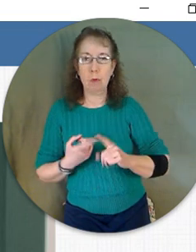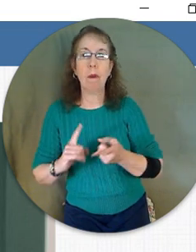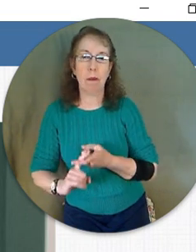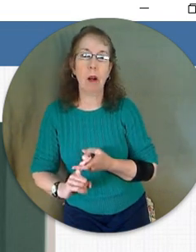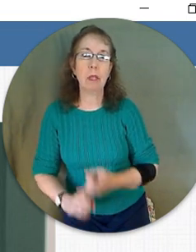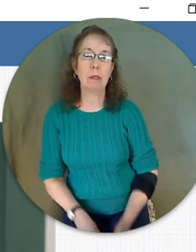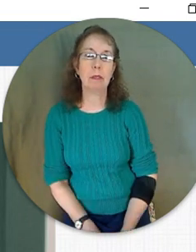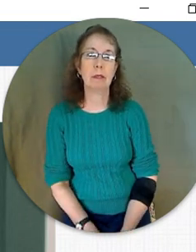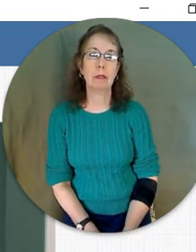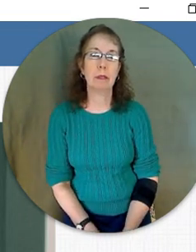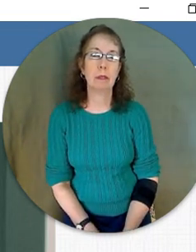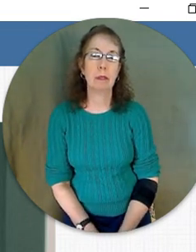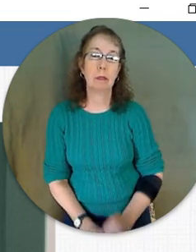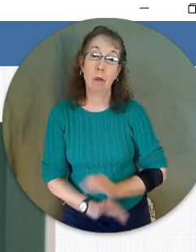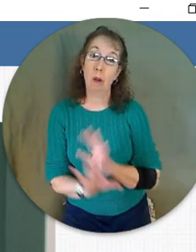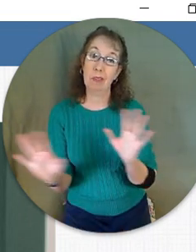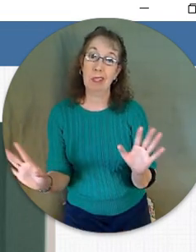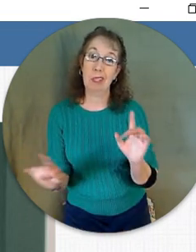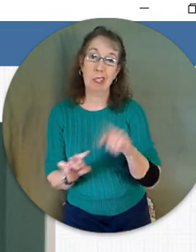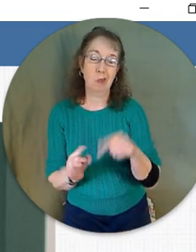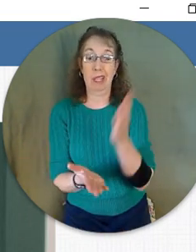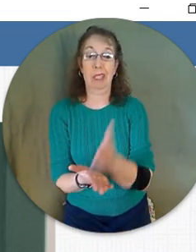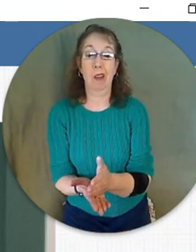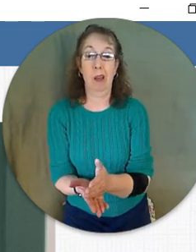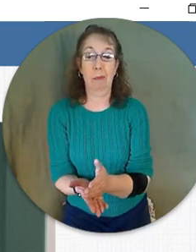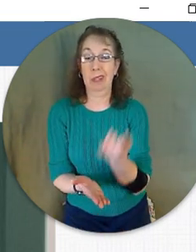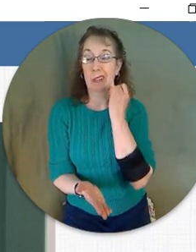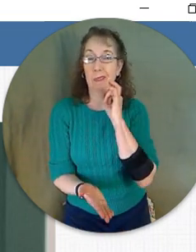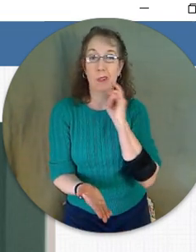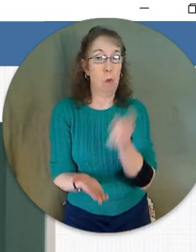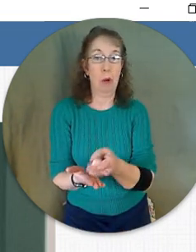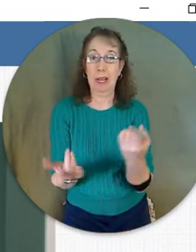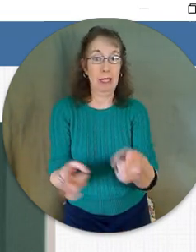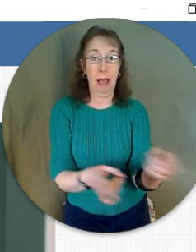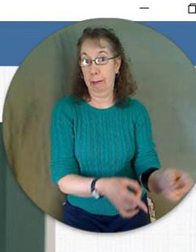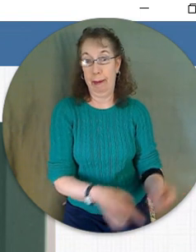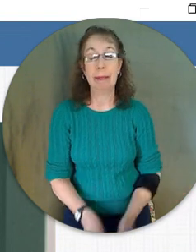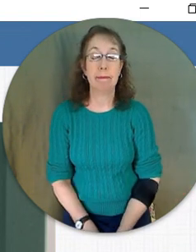so obviously you can't really stop it if you don't recognize it. So